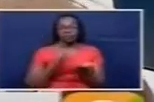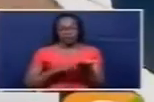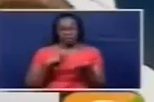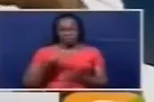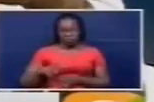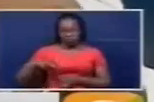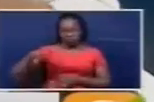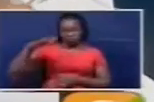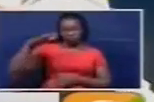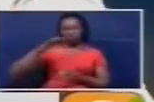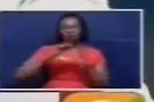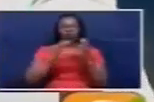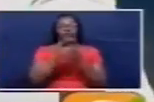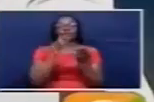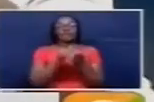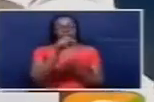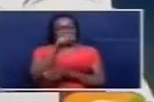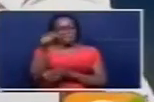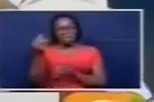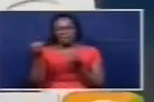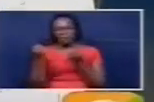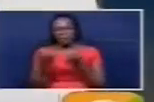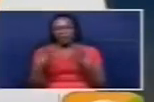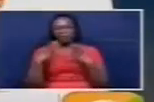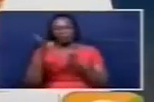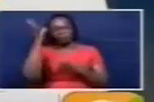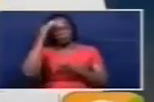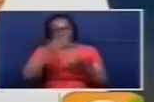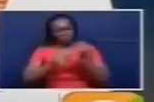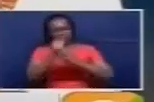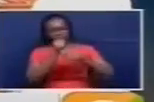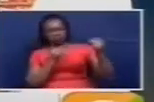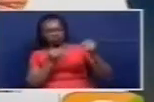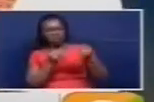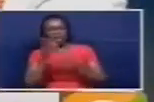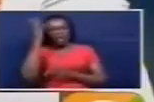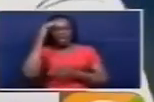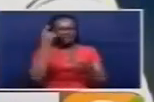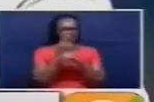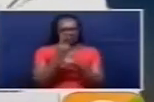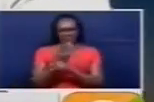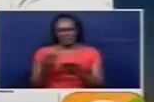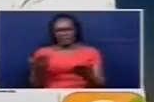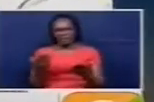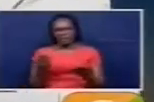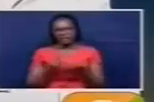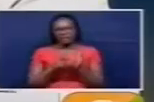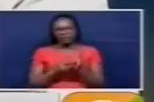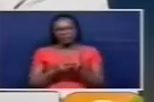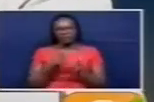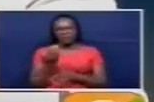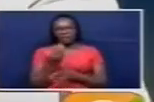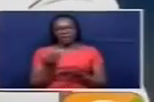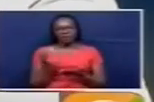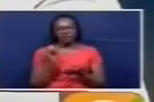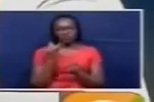Starehe. People who learned boxing, people who learned karate, they learned in the social halls. They've all been grabbed. Mm-hmm. So we either need to reclaim that land. If we cannot do that,